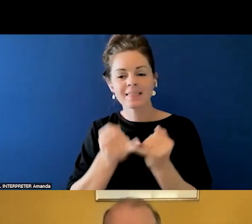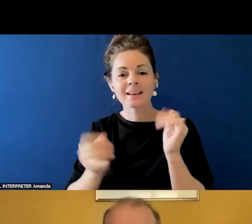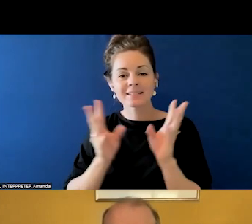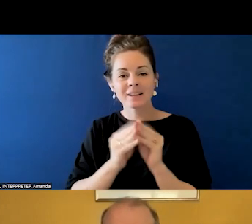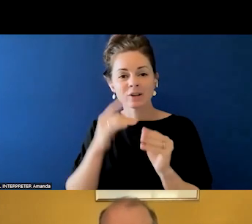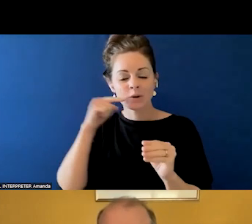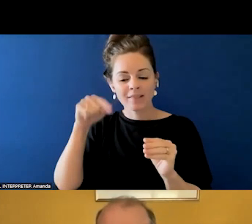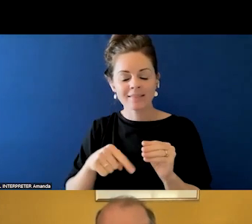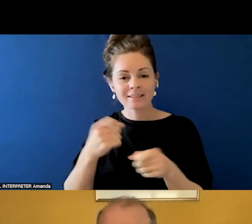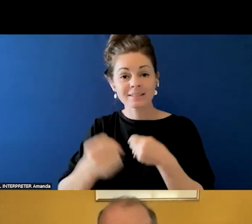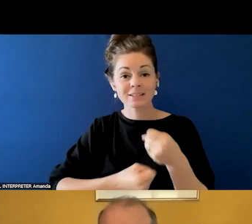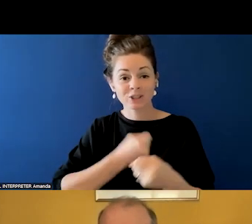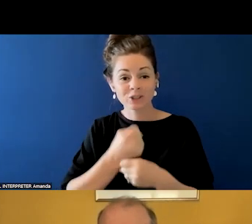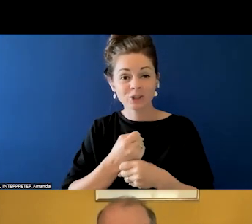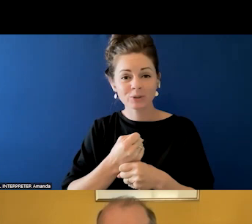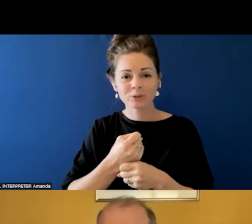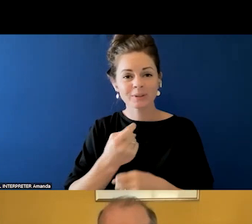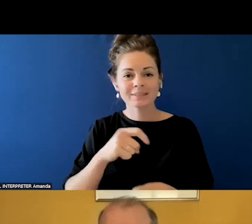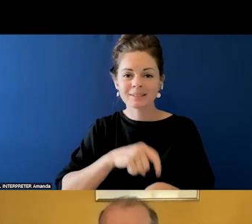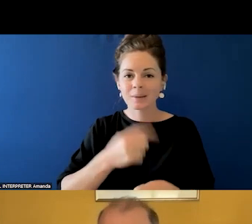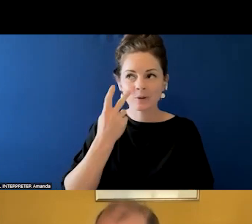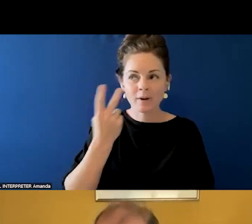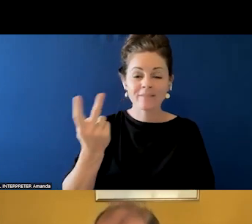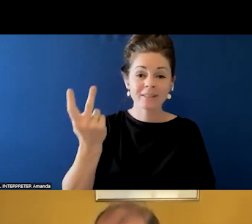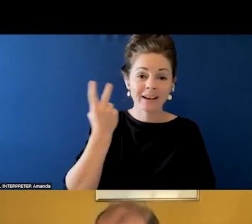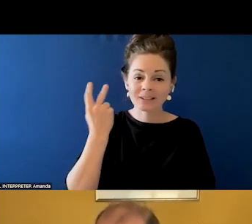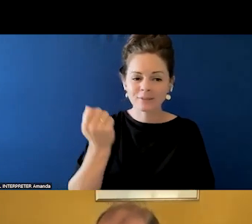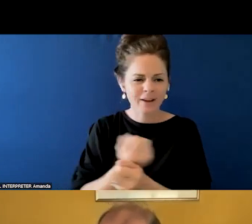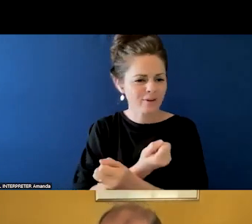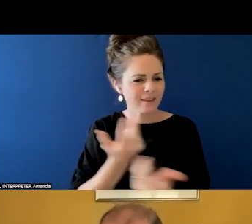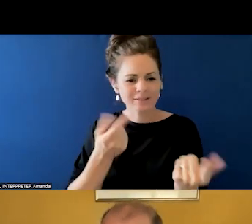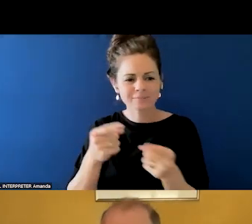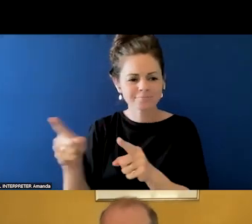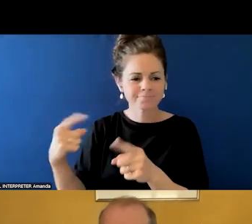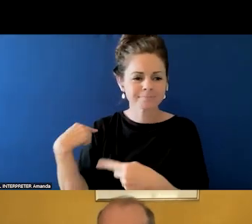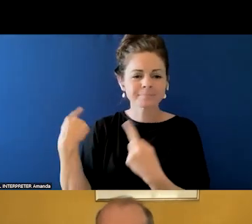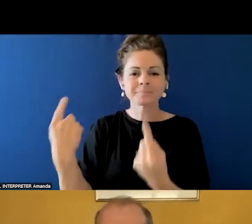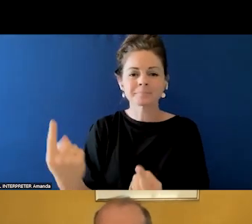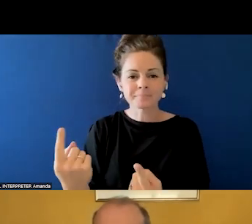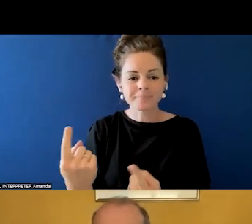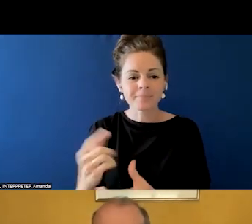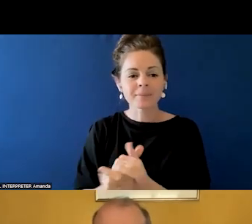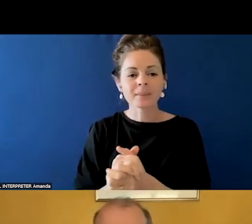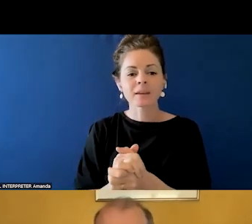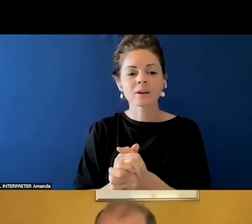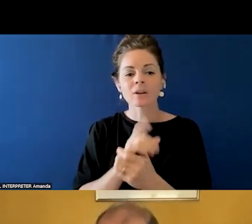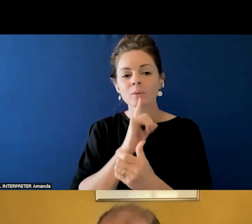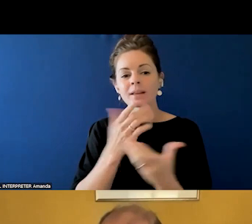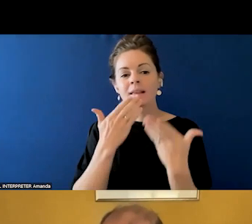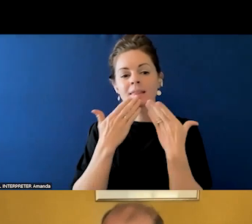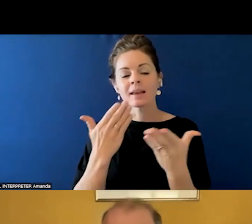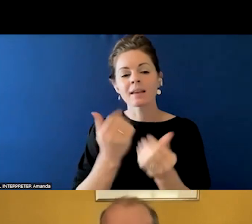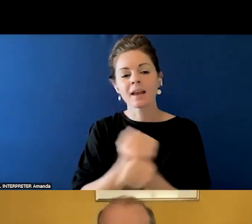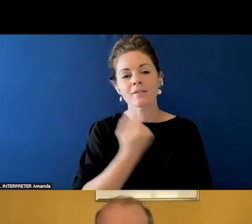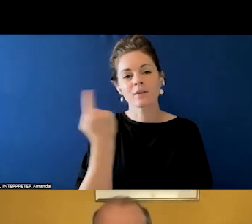year. It's a time to reflect on all that's been accomplished over the year and to thank everyone.